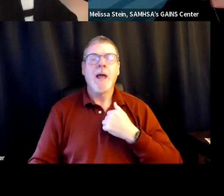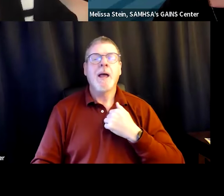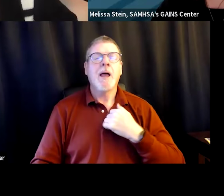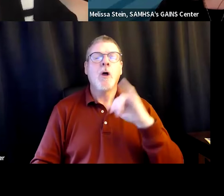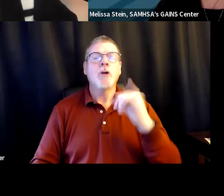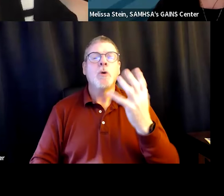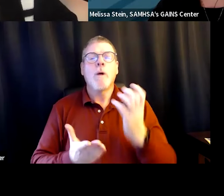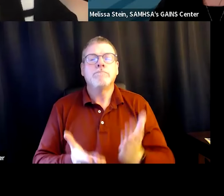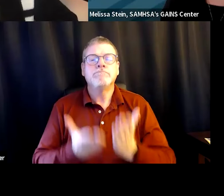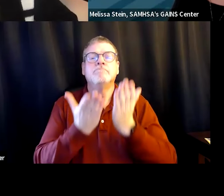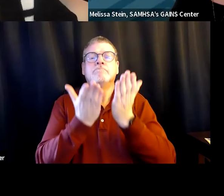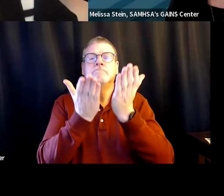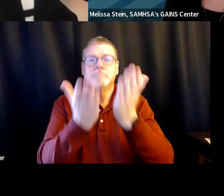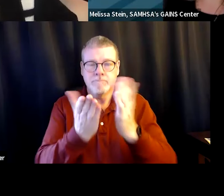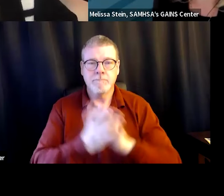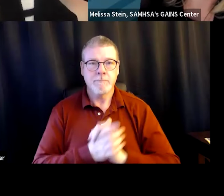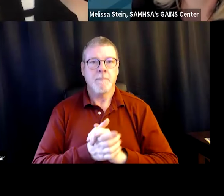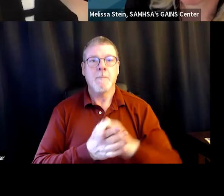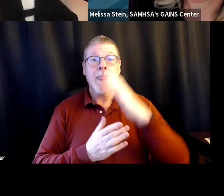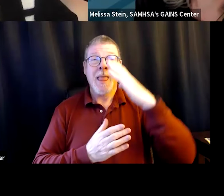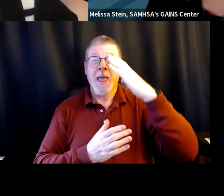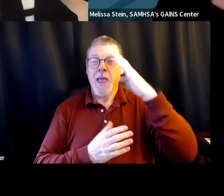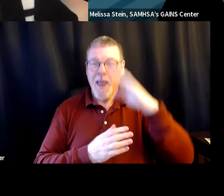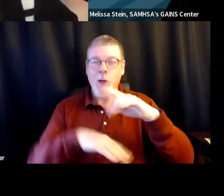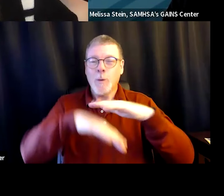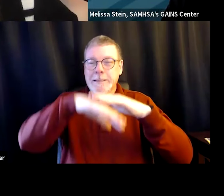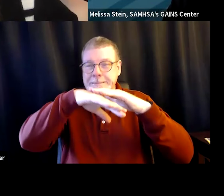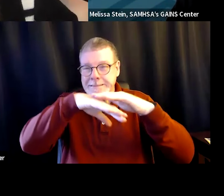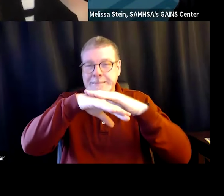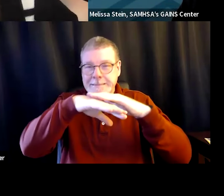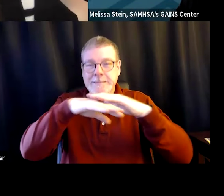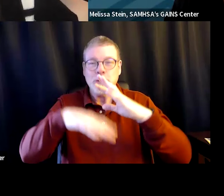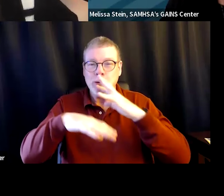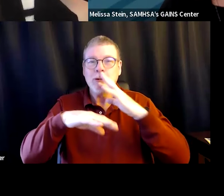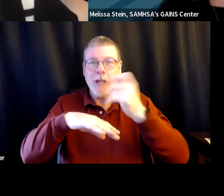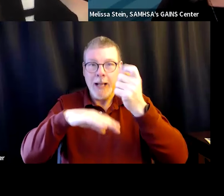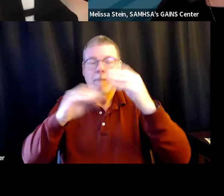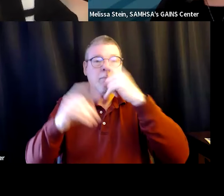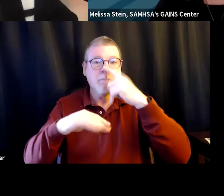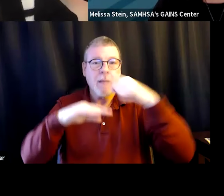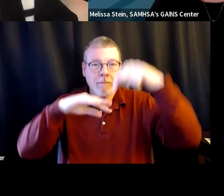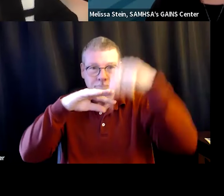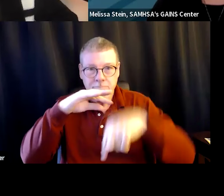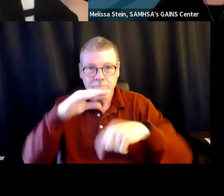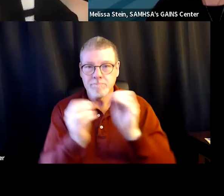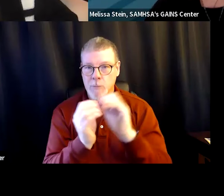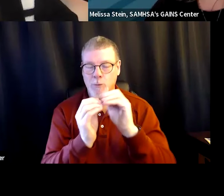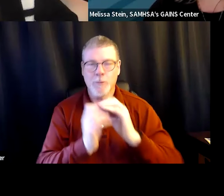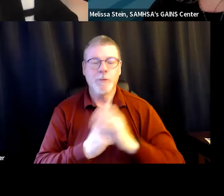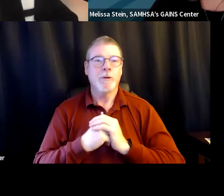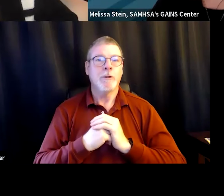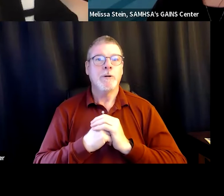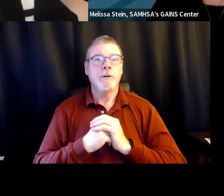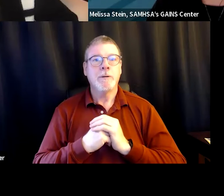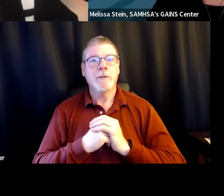that question back to the forefront. I know you started to really to touch on that, but is there any more you'd like to add around, you know,